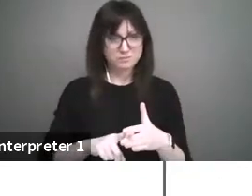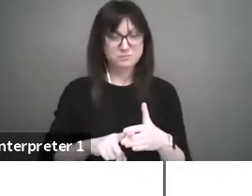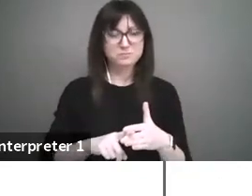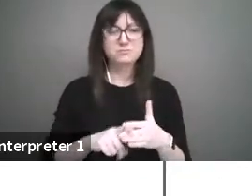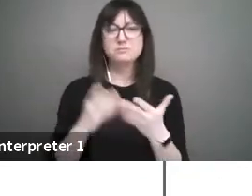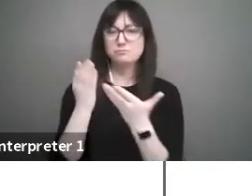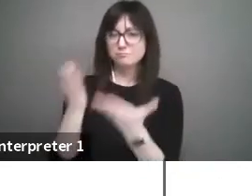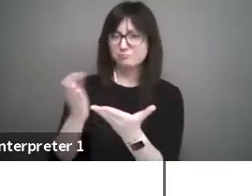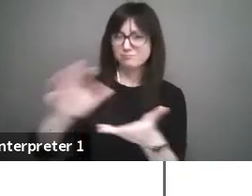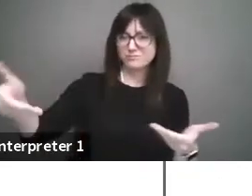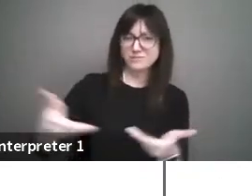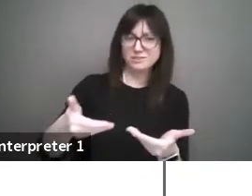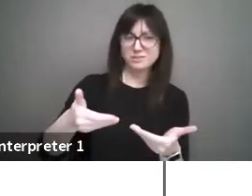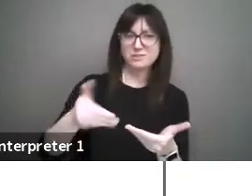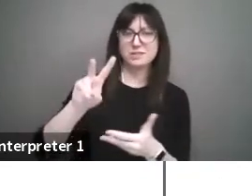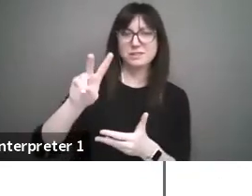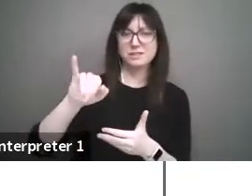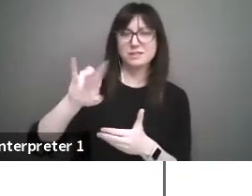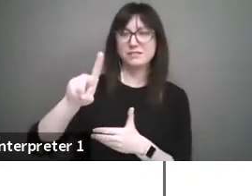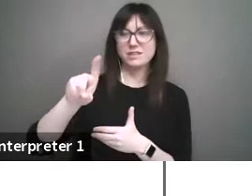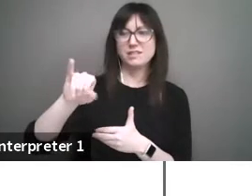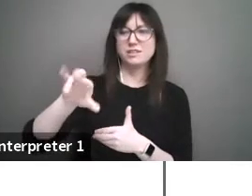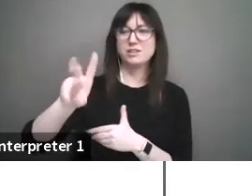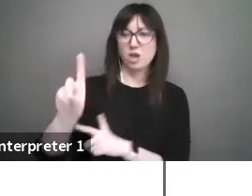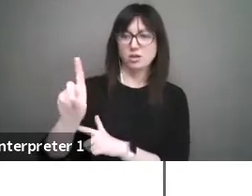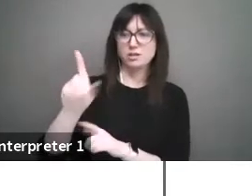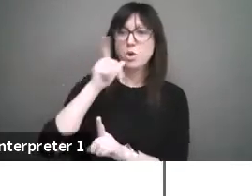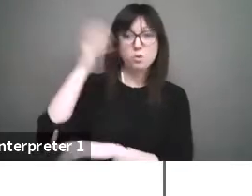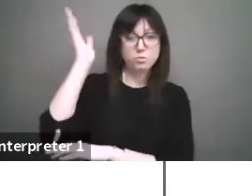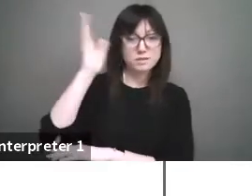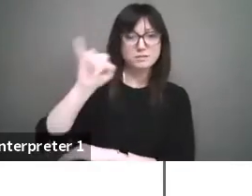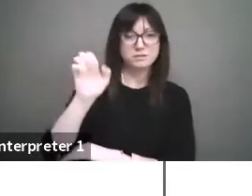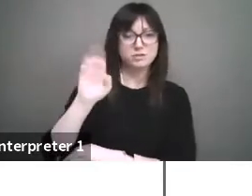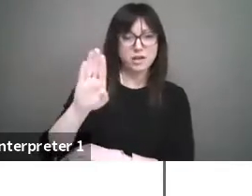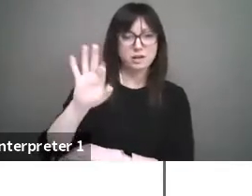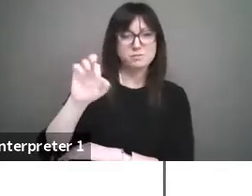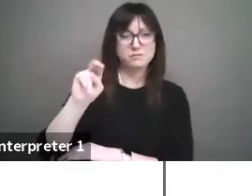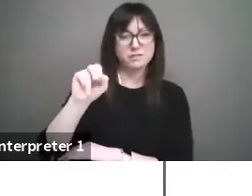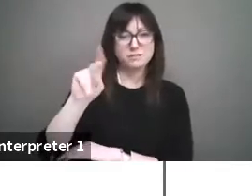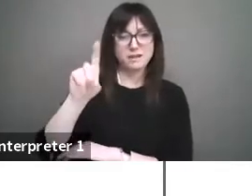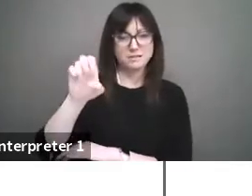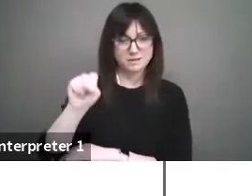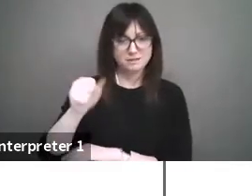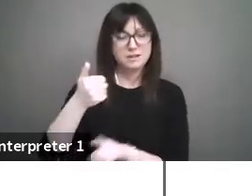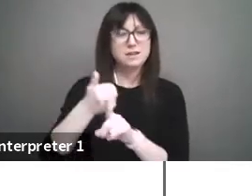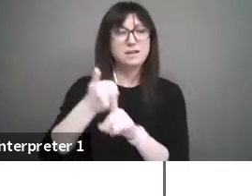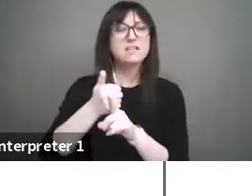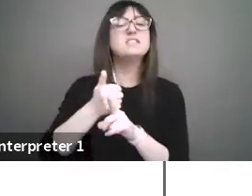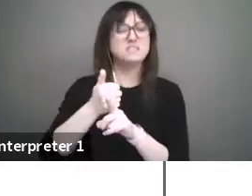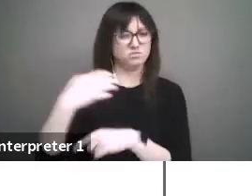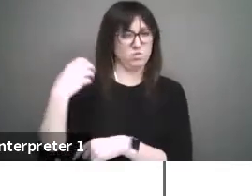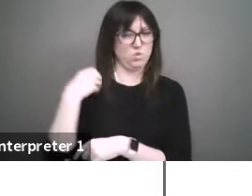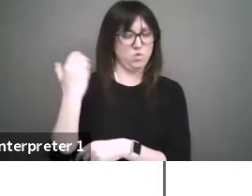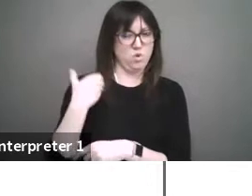I would like to introduce you to Vidyard and our presenter, Jacob Fernandes. Jacob is a video coach at Vidyard with 4.5 years of